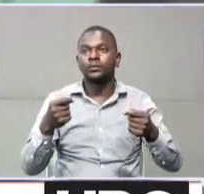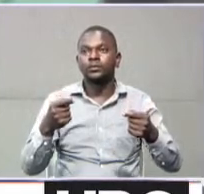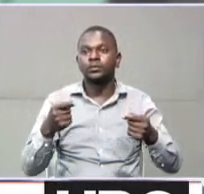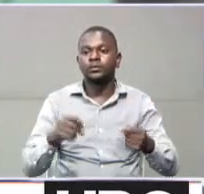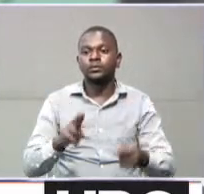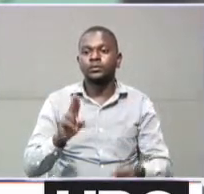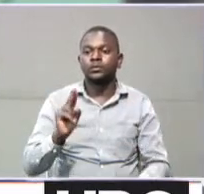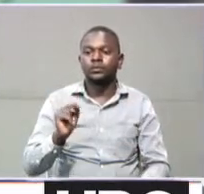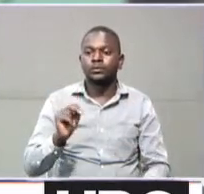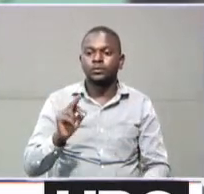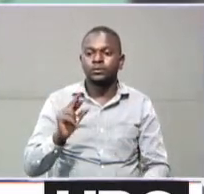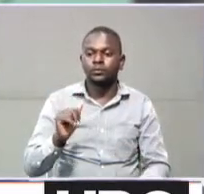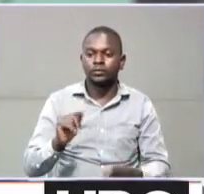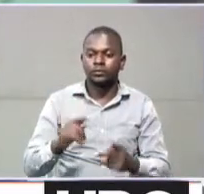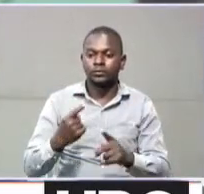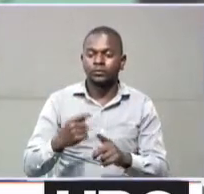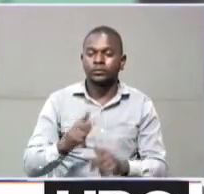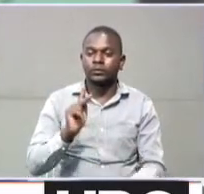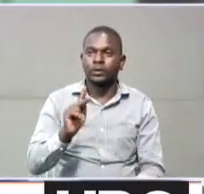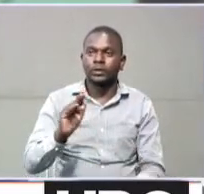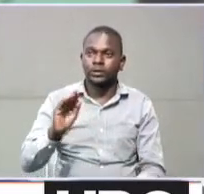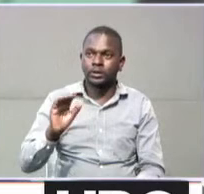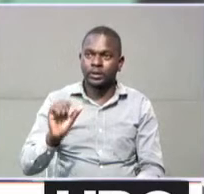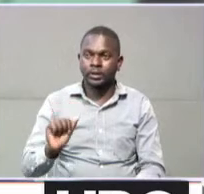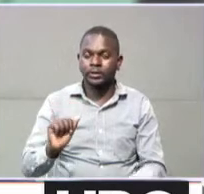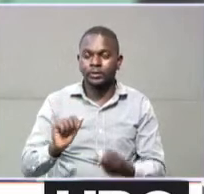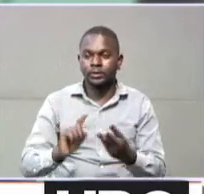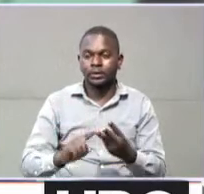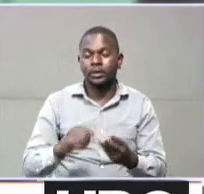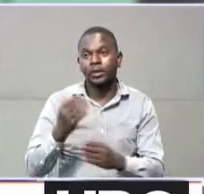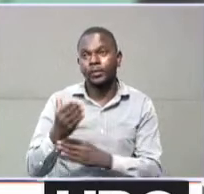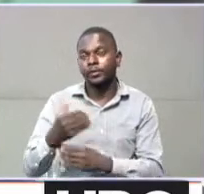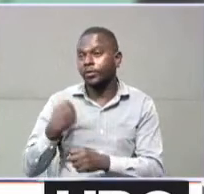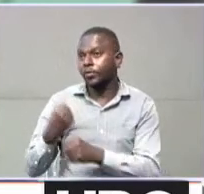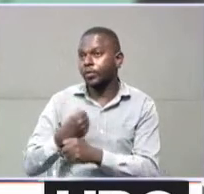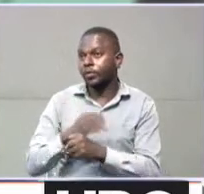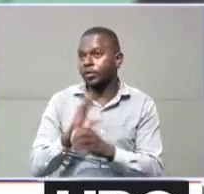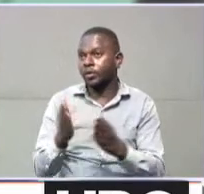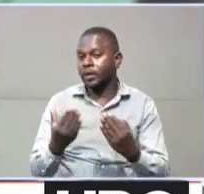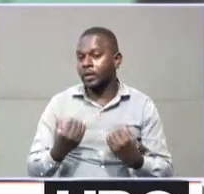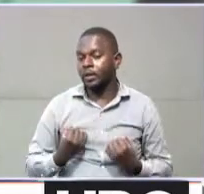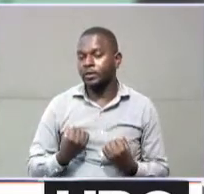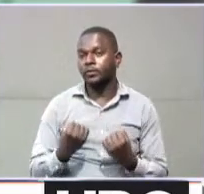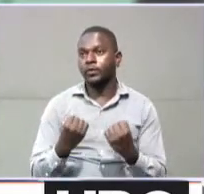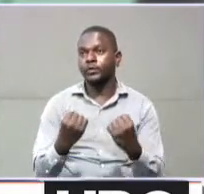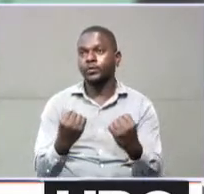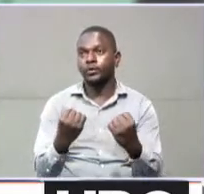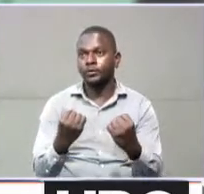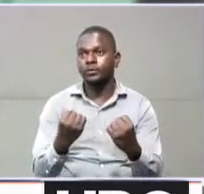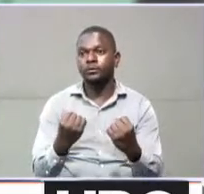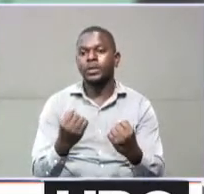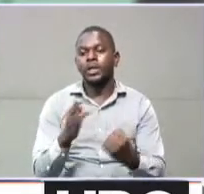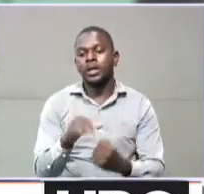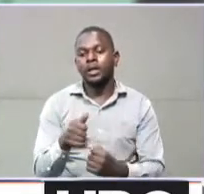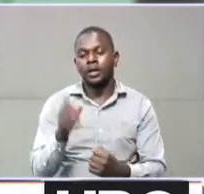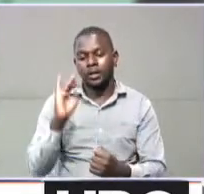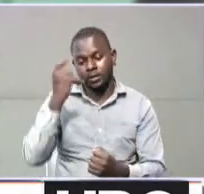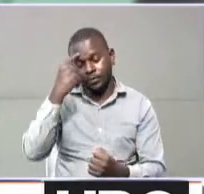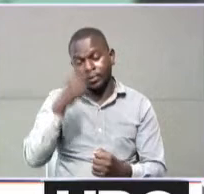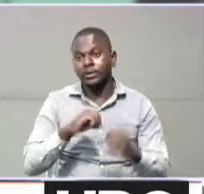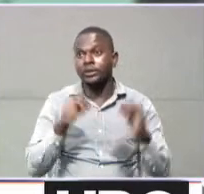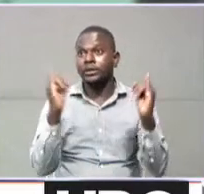unerra camper capitalist authority and the ministry of works and transport other government